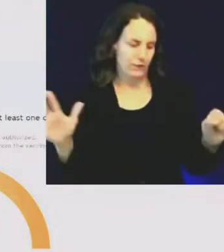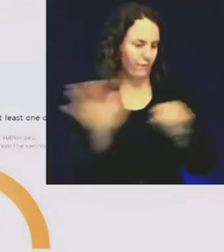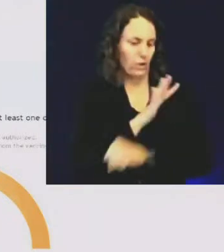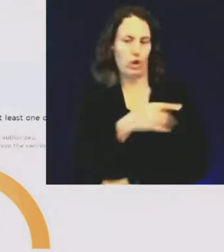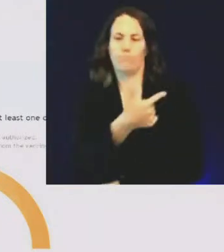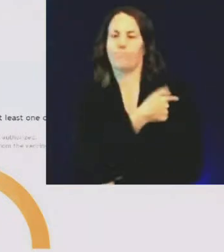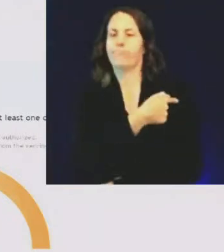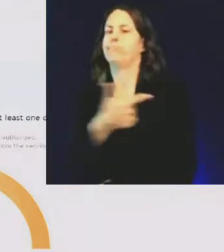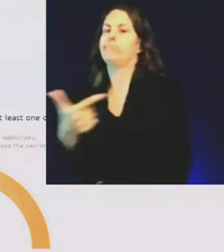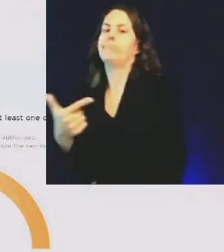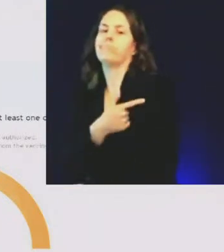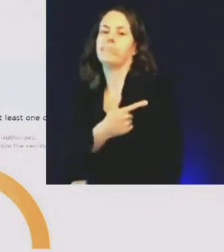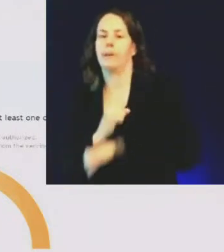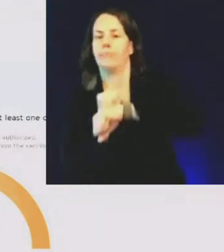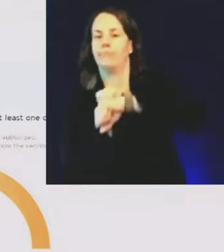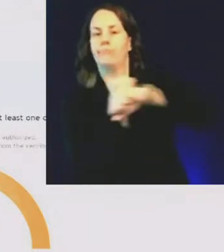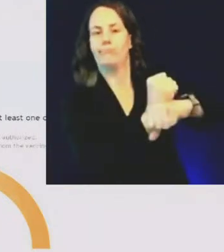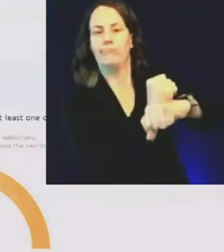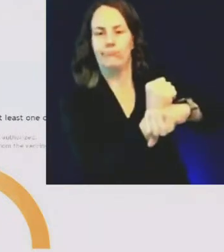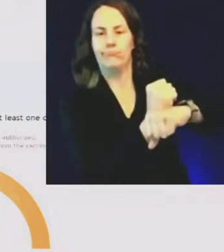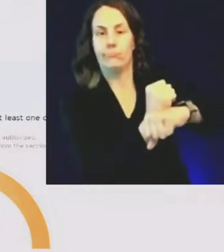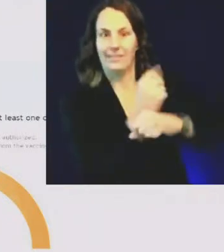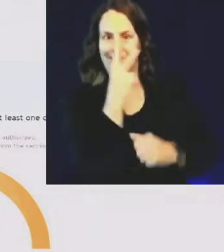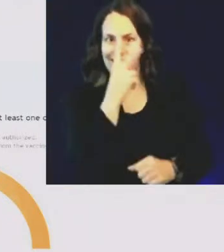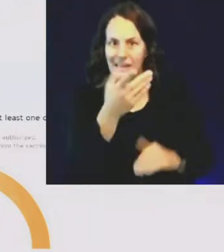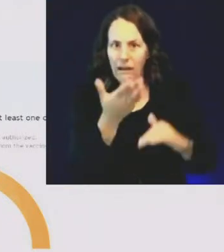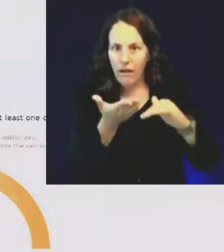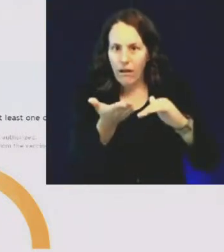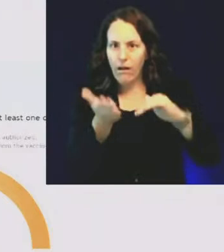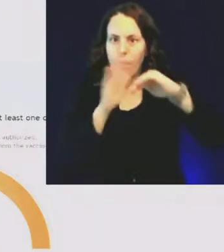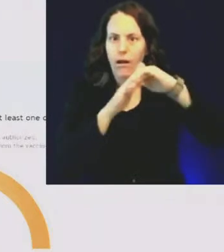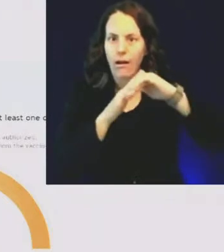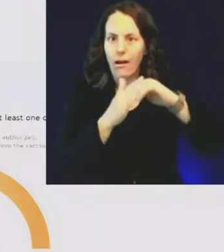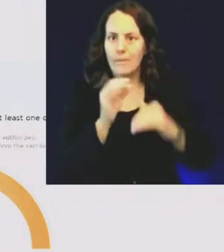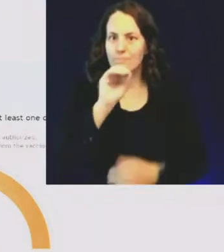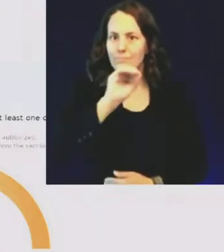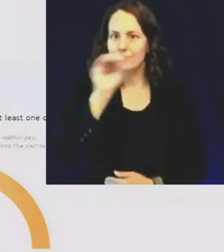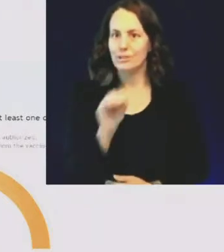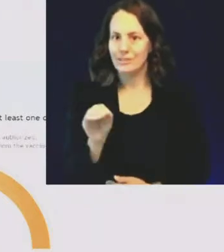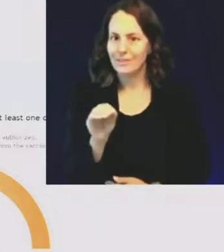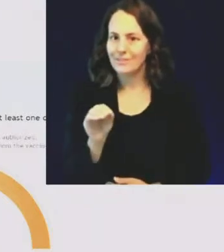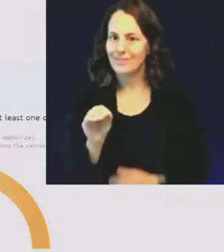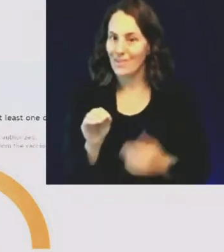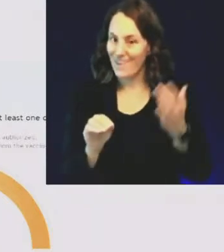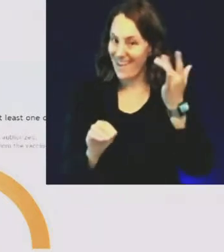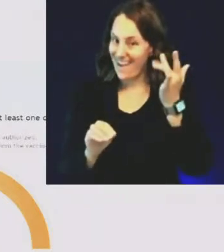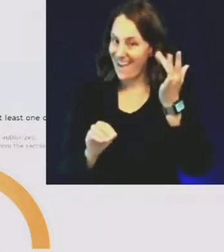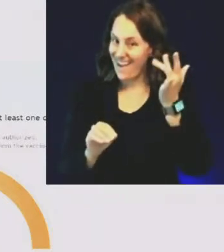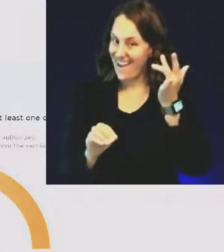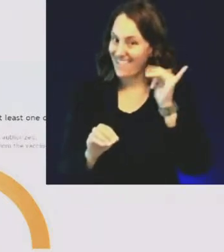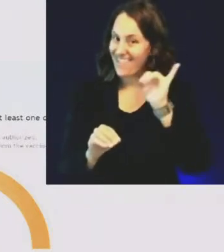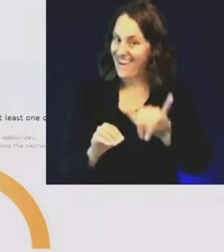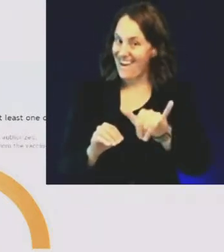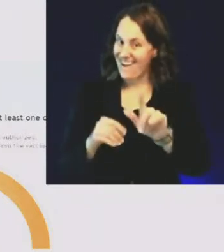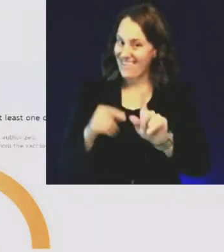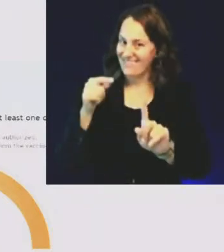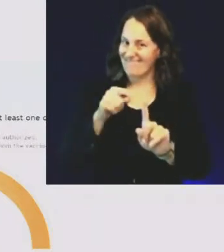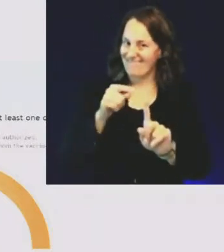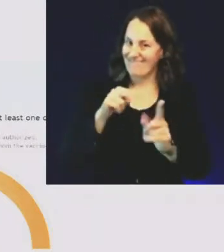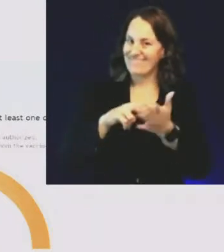up now because now we are measuring this solely of the eligible population, and we know many